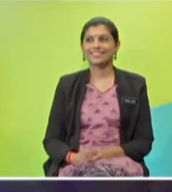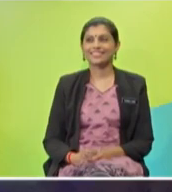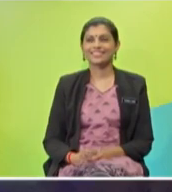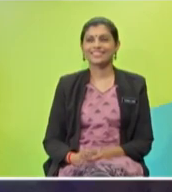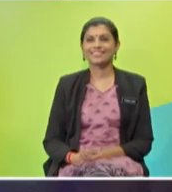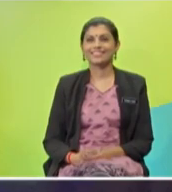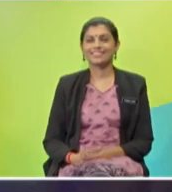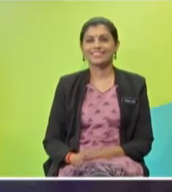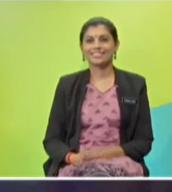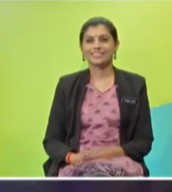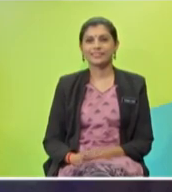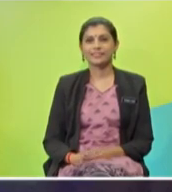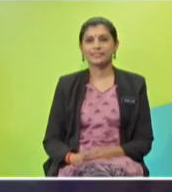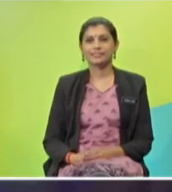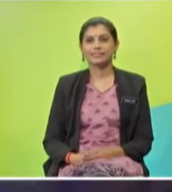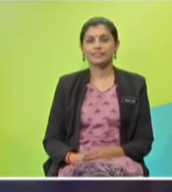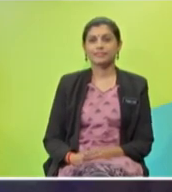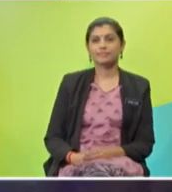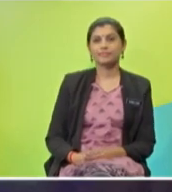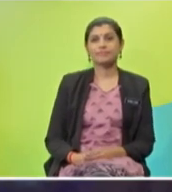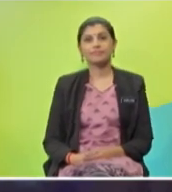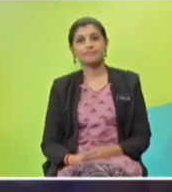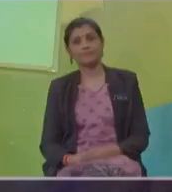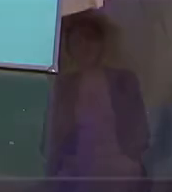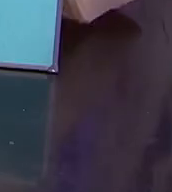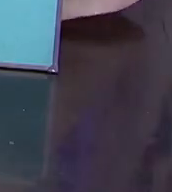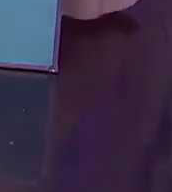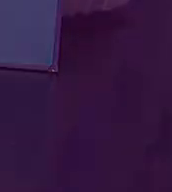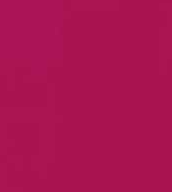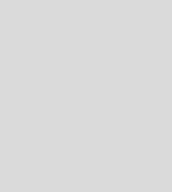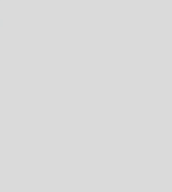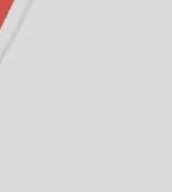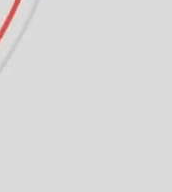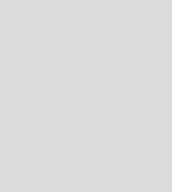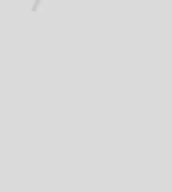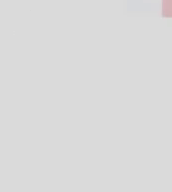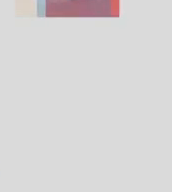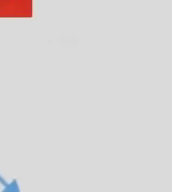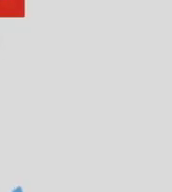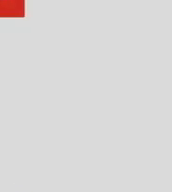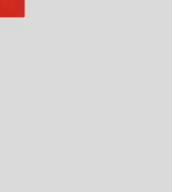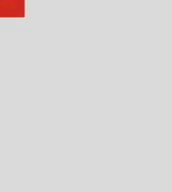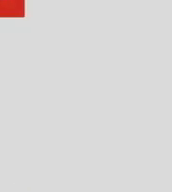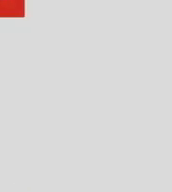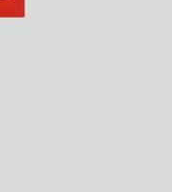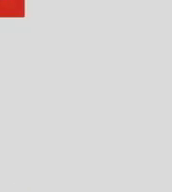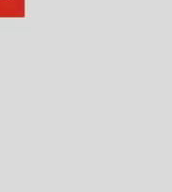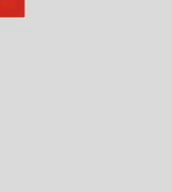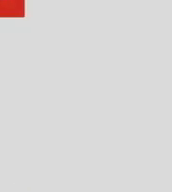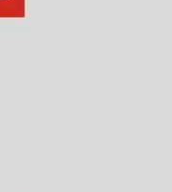Oh. Let's go, teacher. Hat and